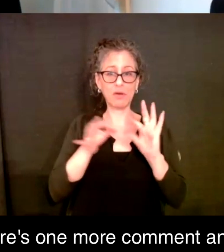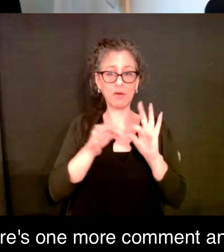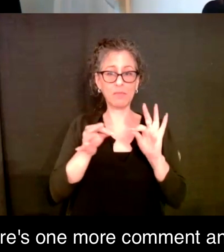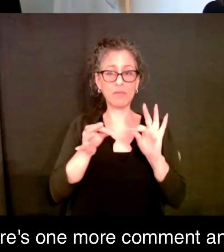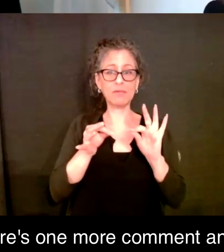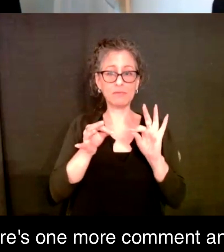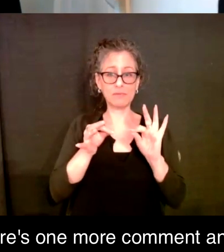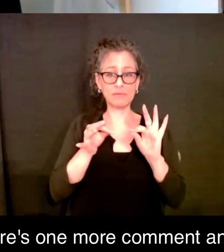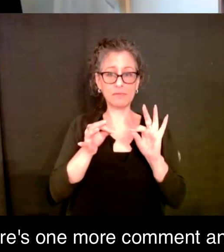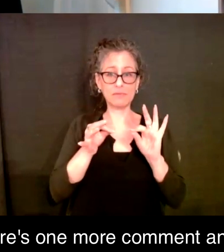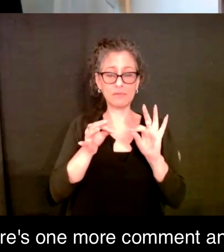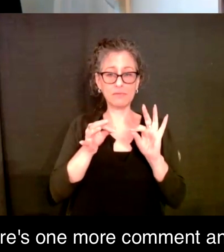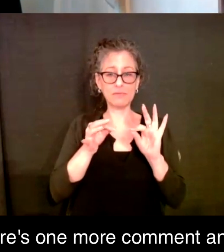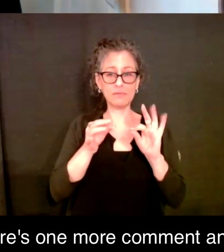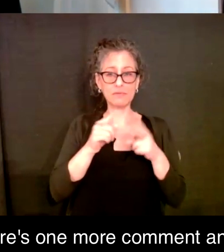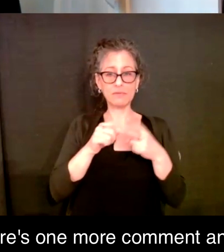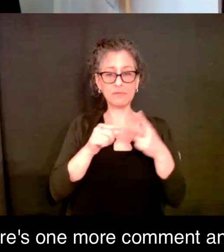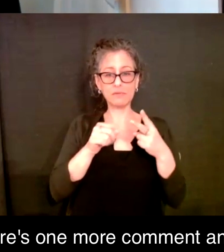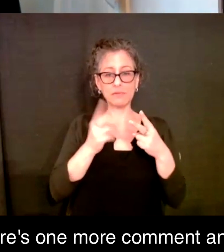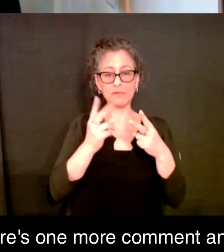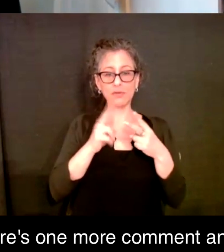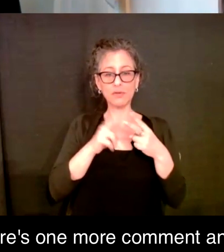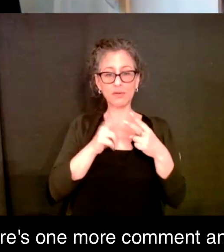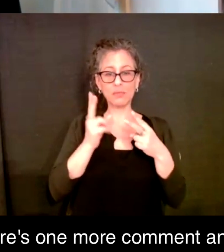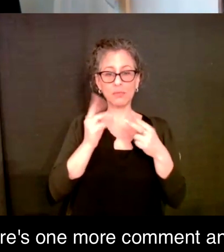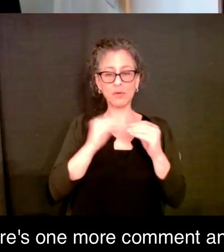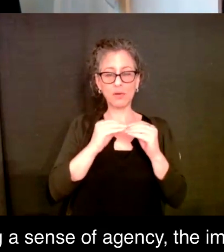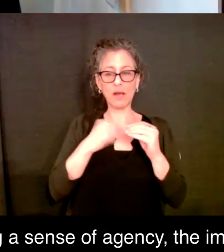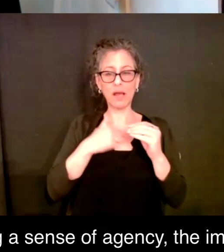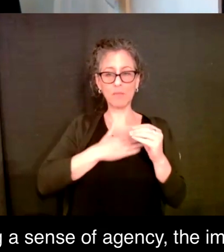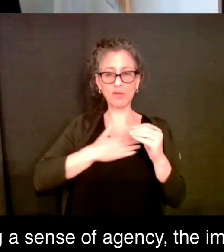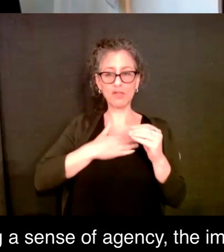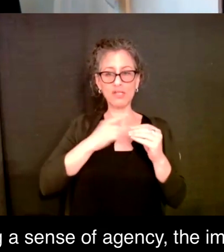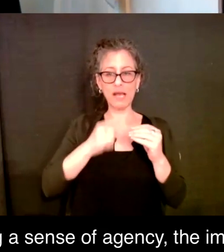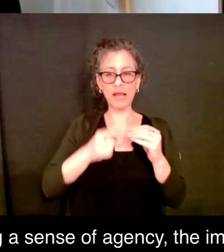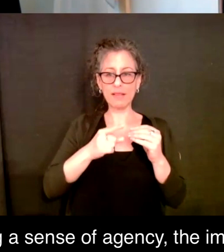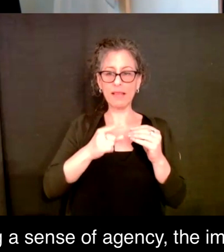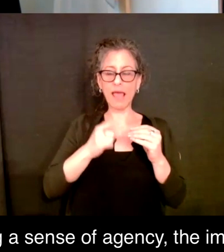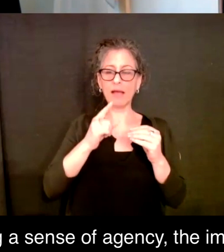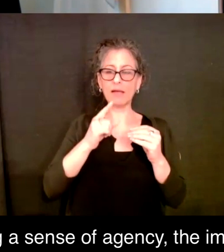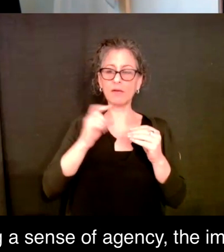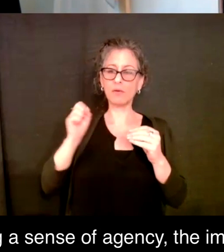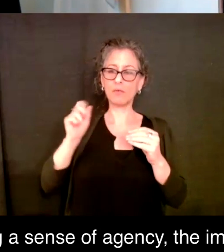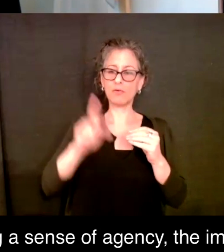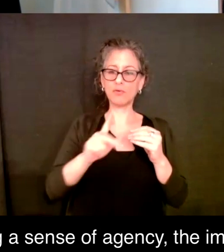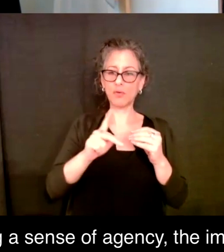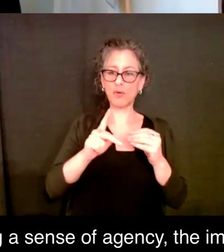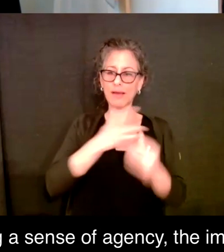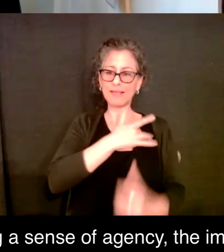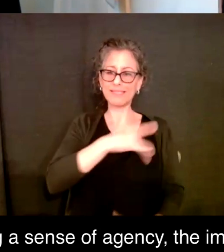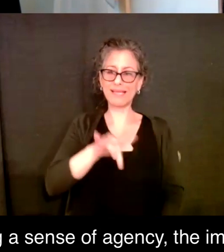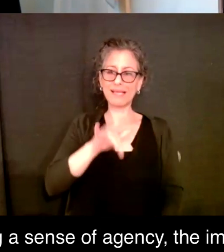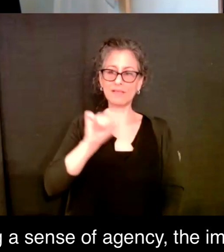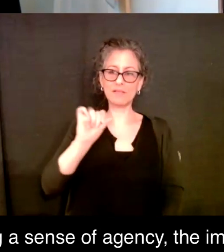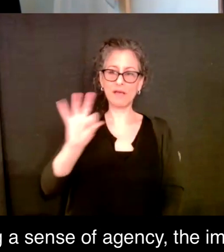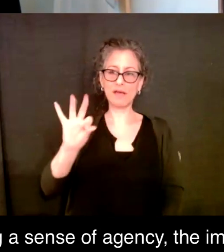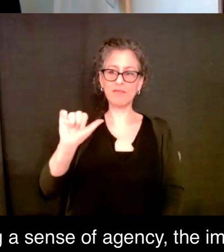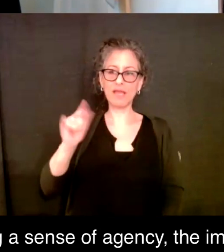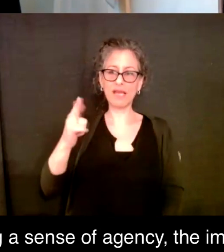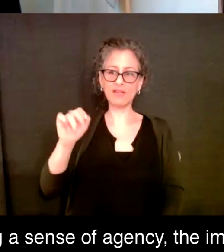gonna two more comments. I appreciate the element of restoring a sense of agency, the importance of